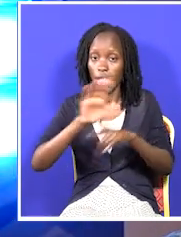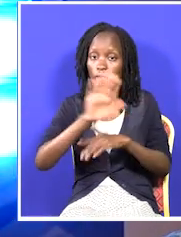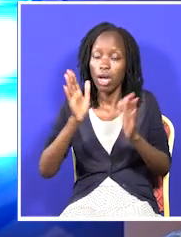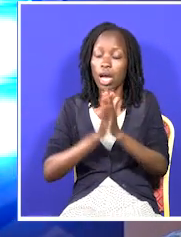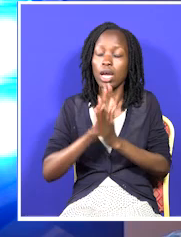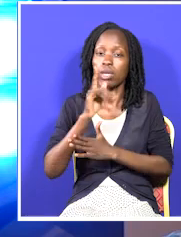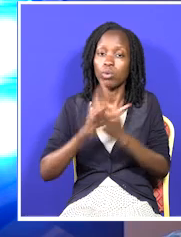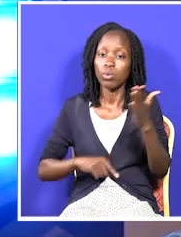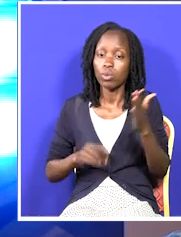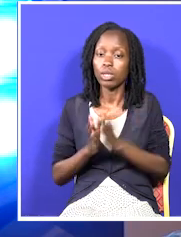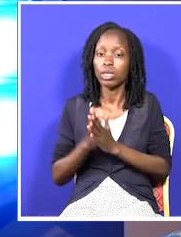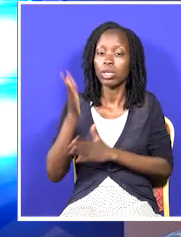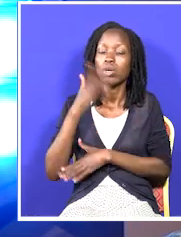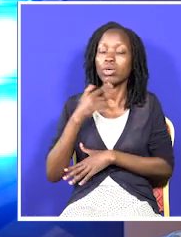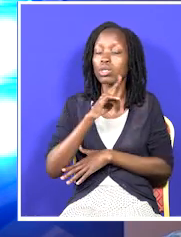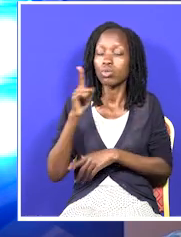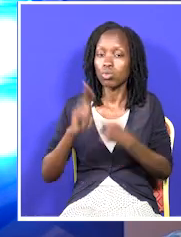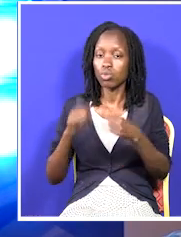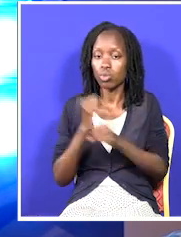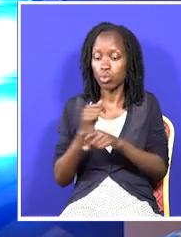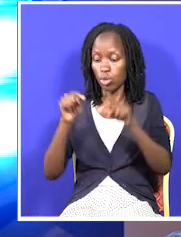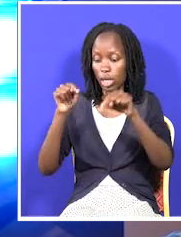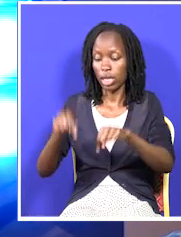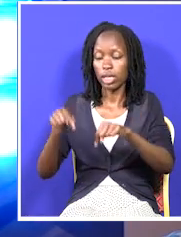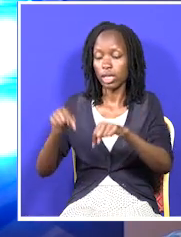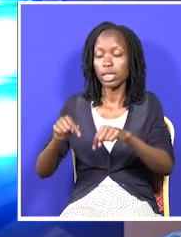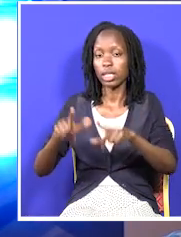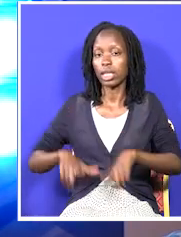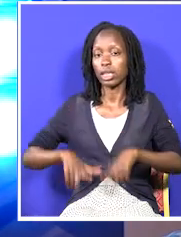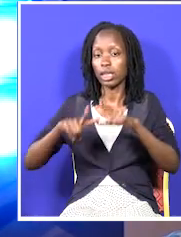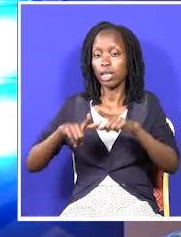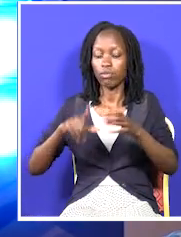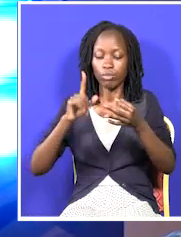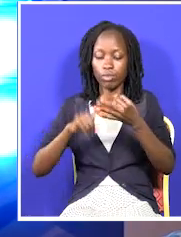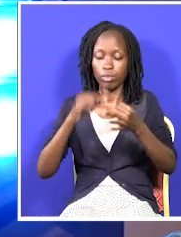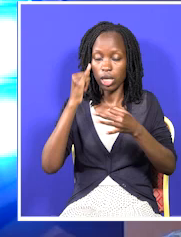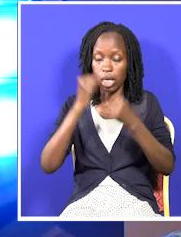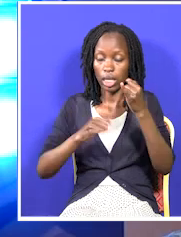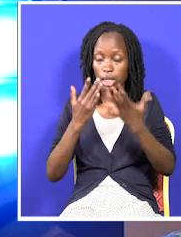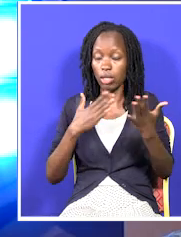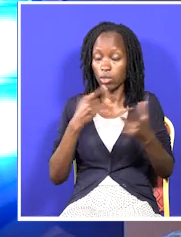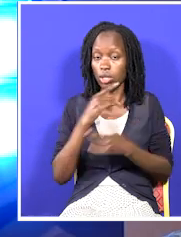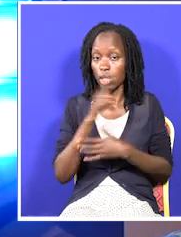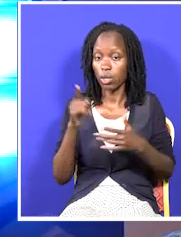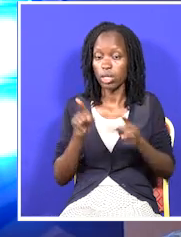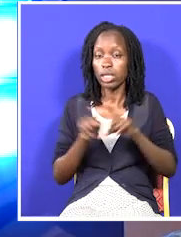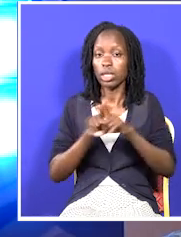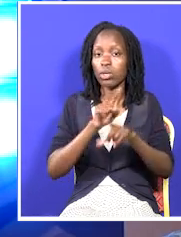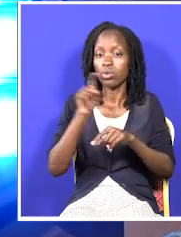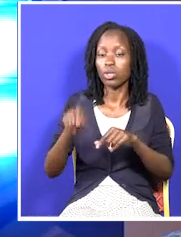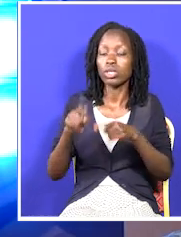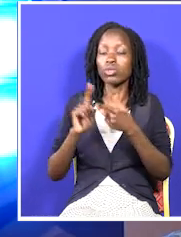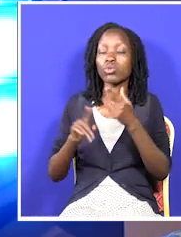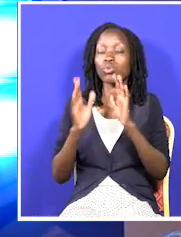and what he wants you to do in this journey. The last thing that I want to share with you is that you also need to